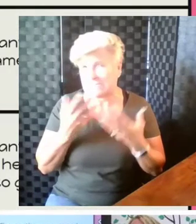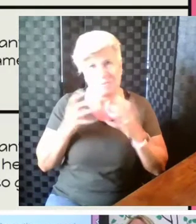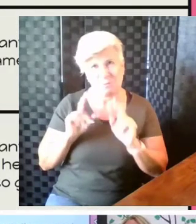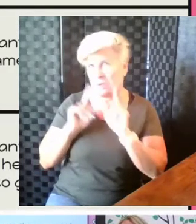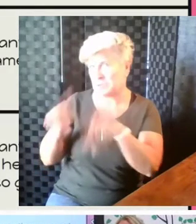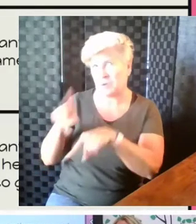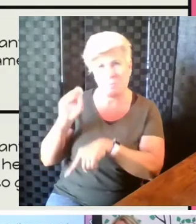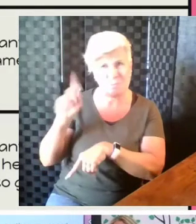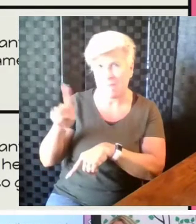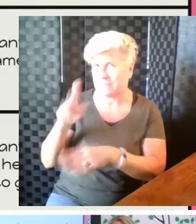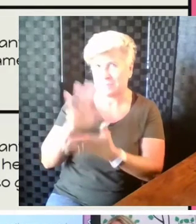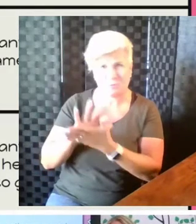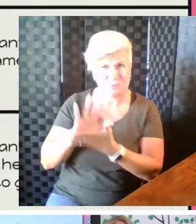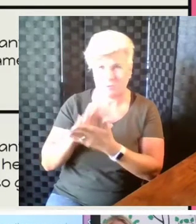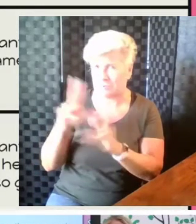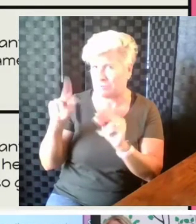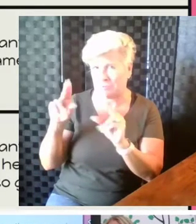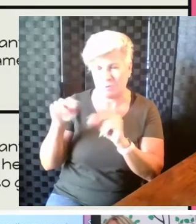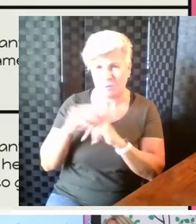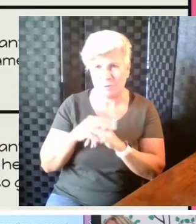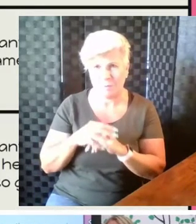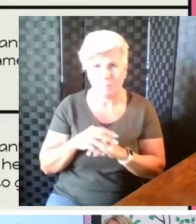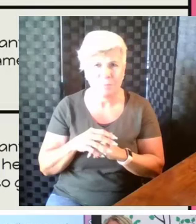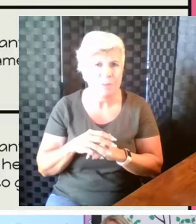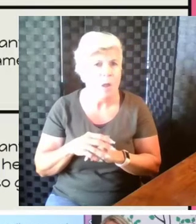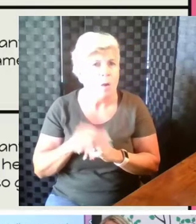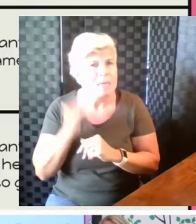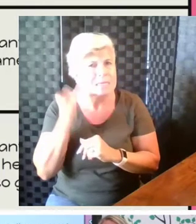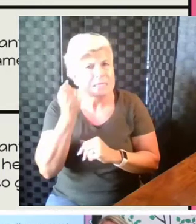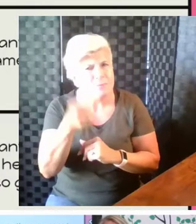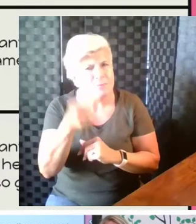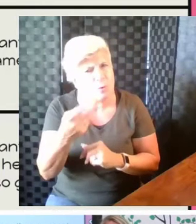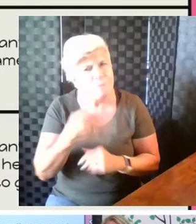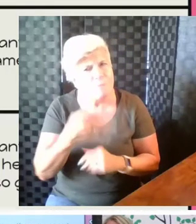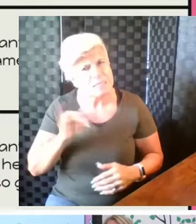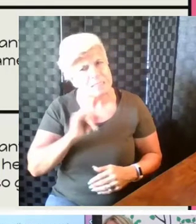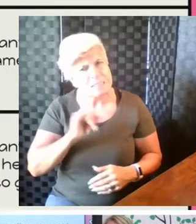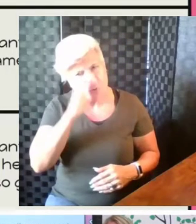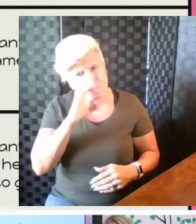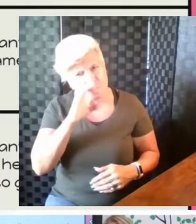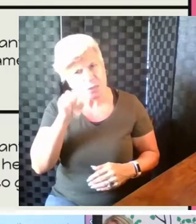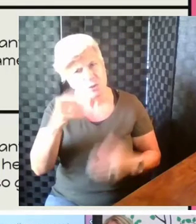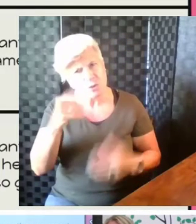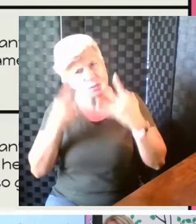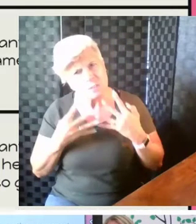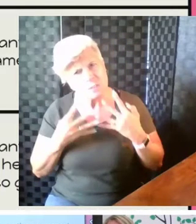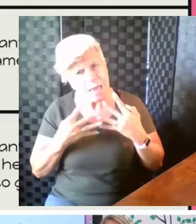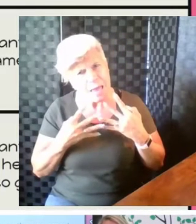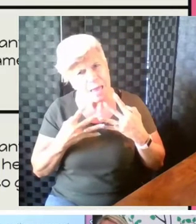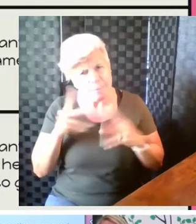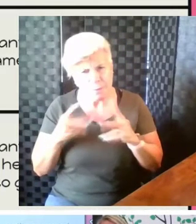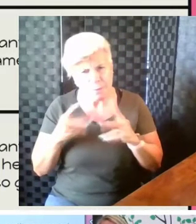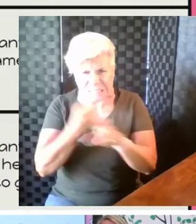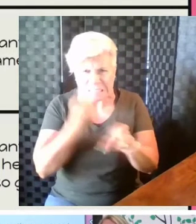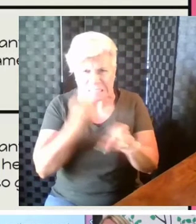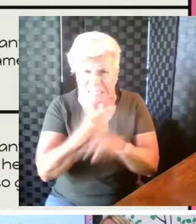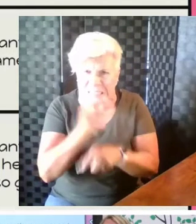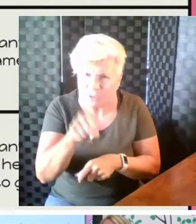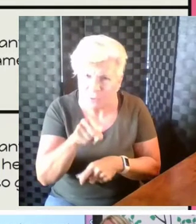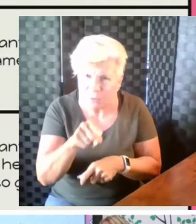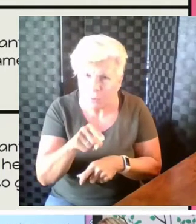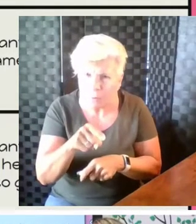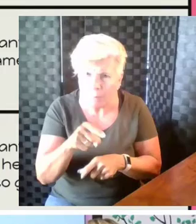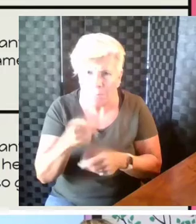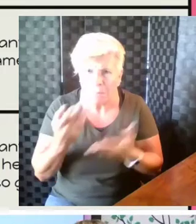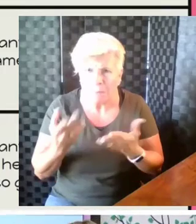and she didn't want to go back to school. So think about if you were feeling like chrysanthemum and you were sad because people were making fun of you, you